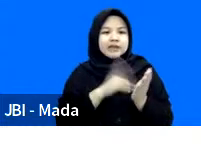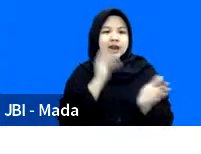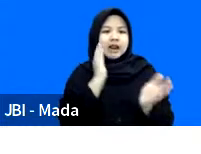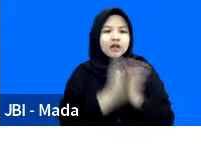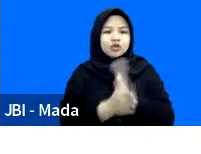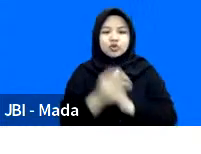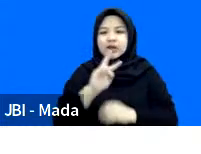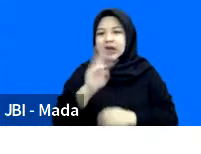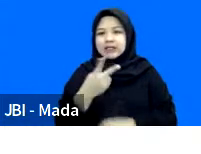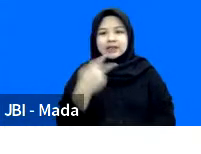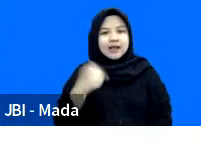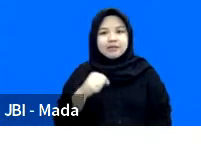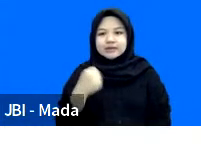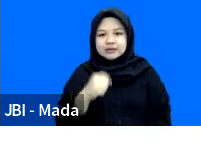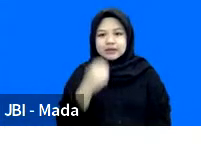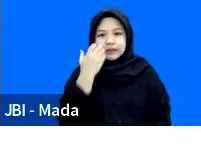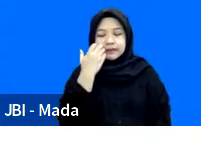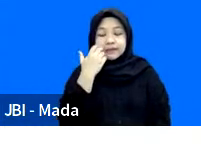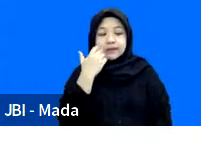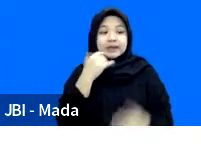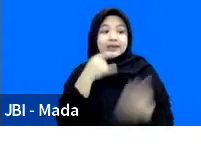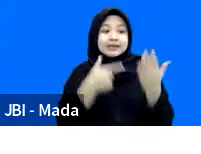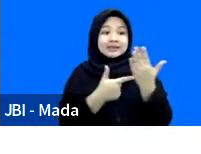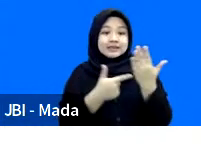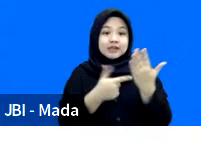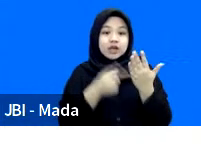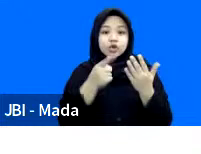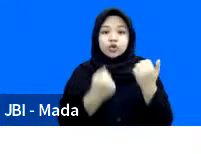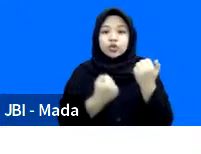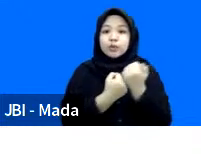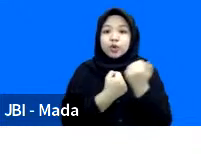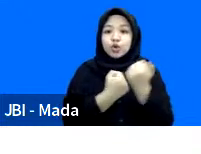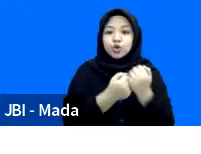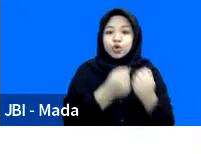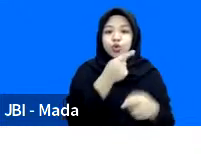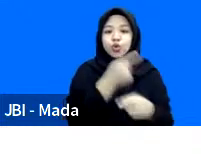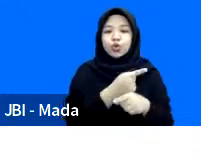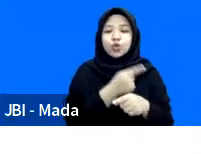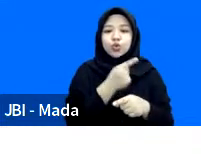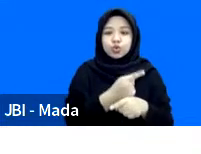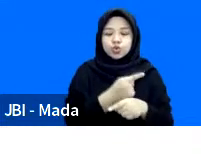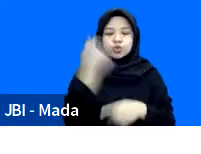to support teachers with in-person learning and to deliver blended learning.